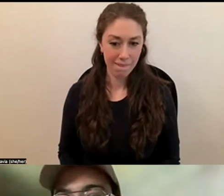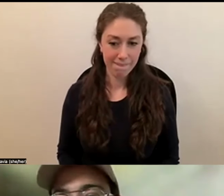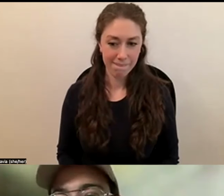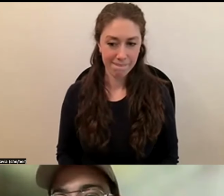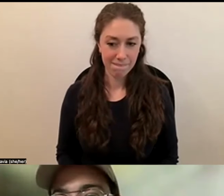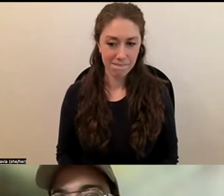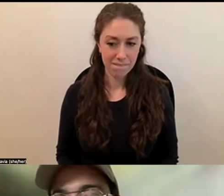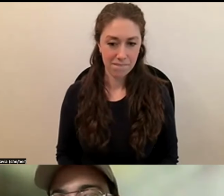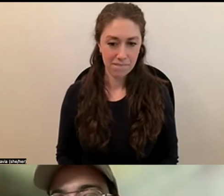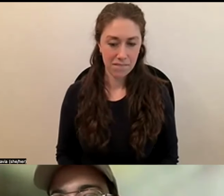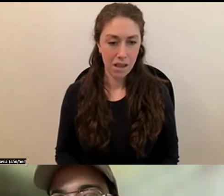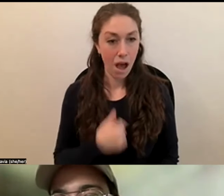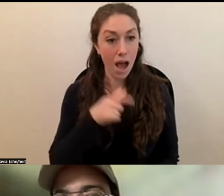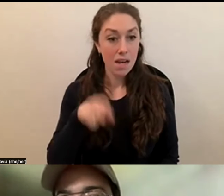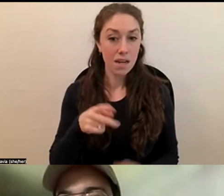I needed a place to